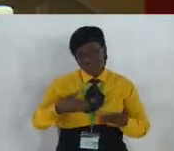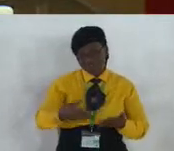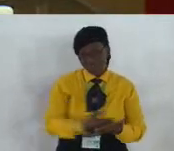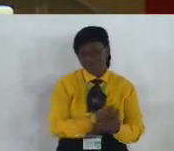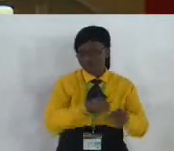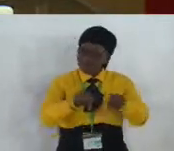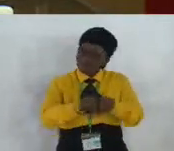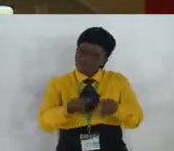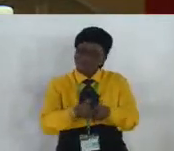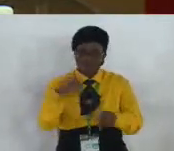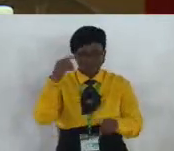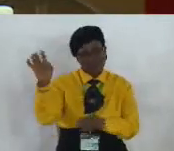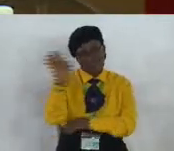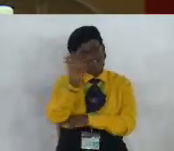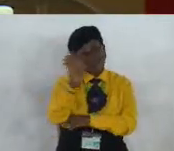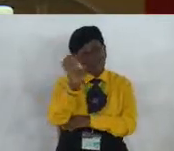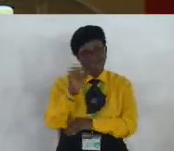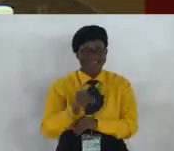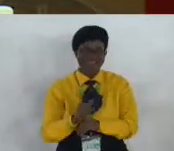Christmas."